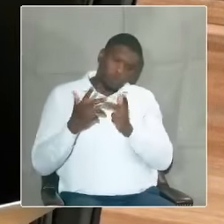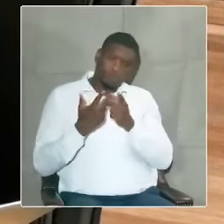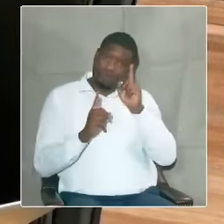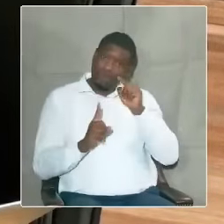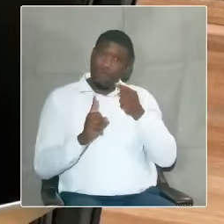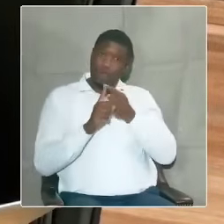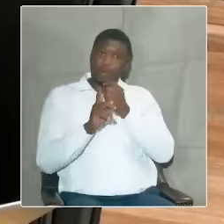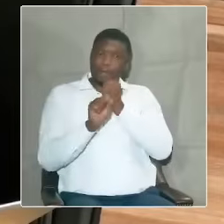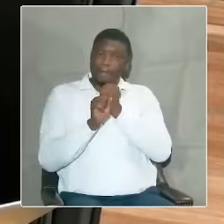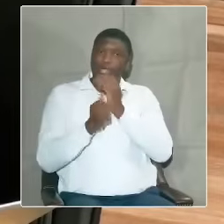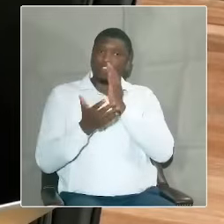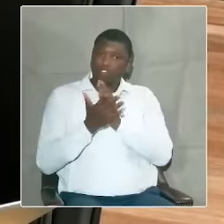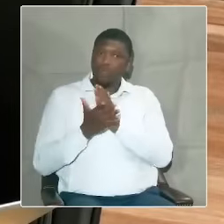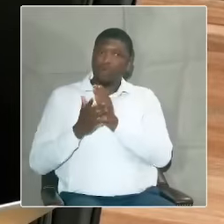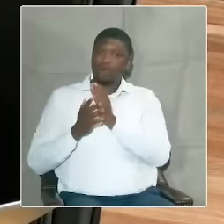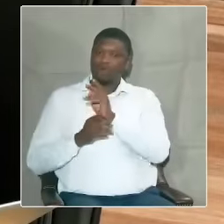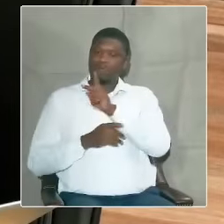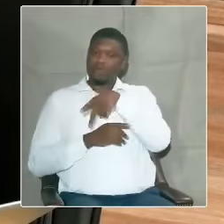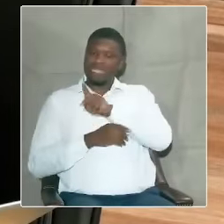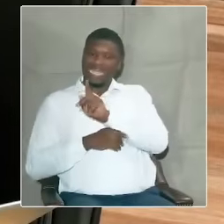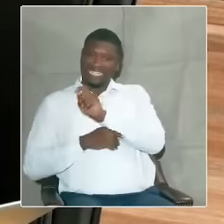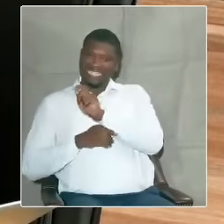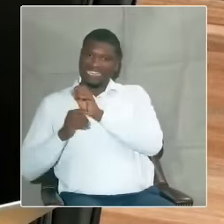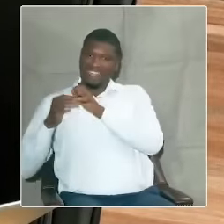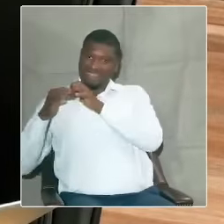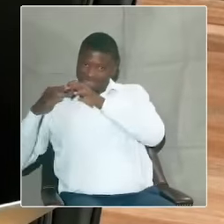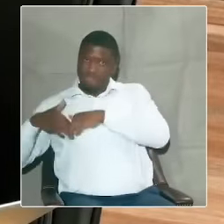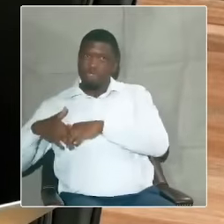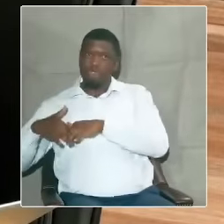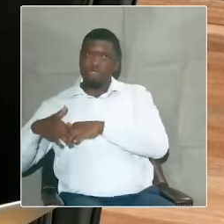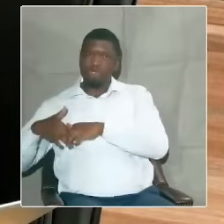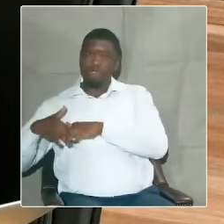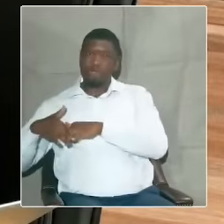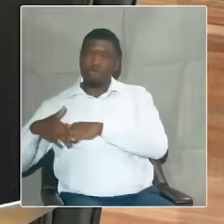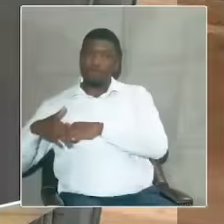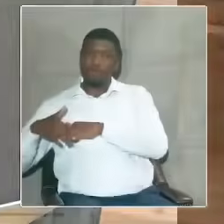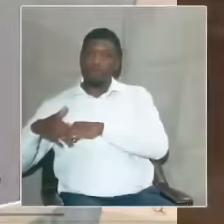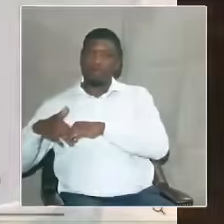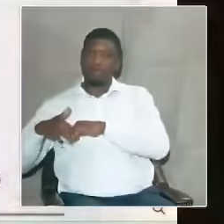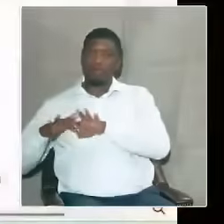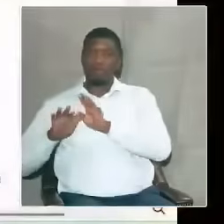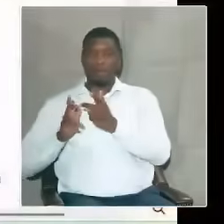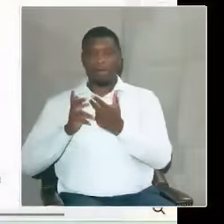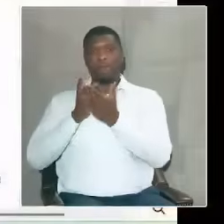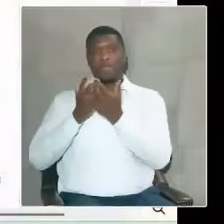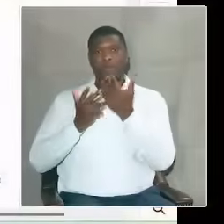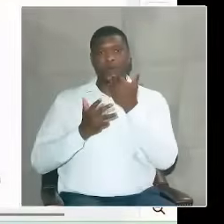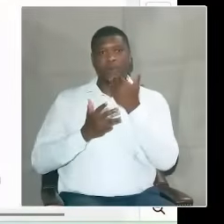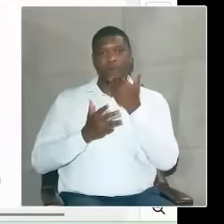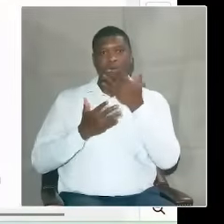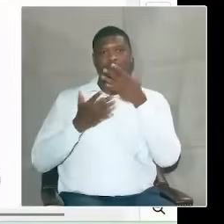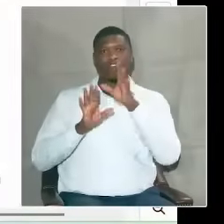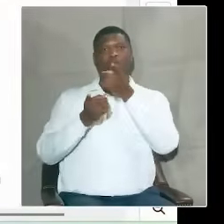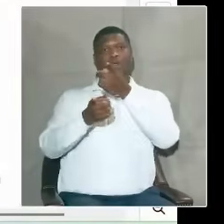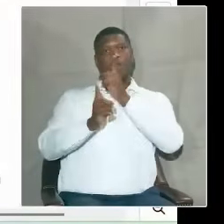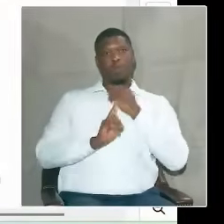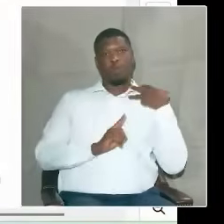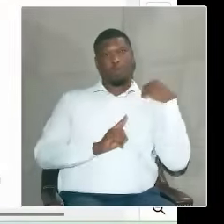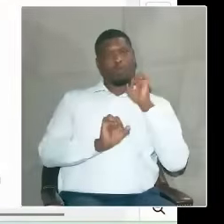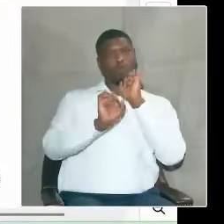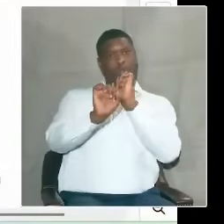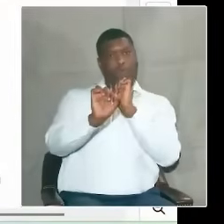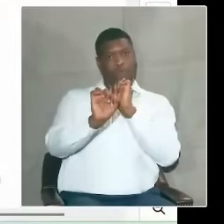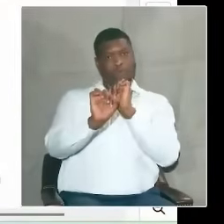ensure the effective disbandment of the entity PKT in accordance with current prescripts in this